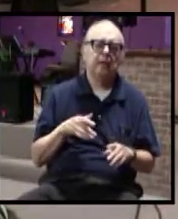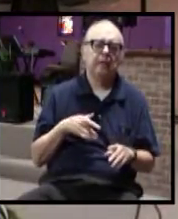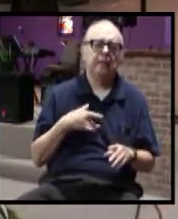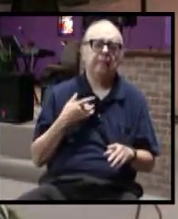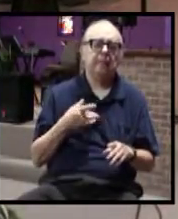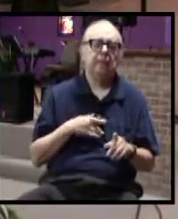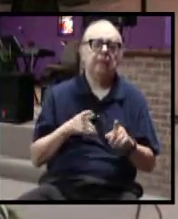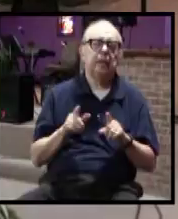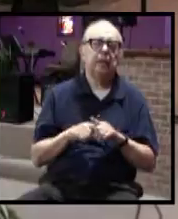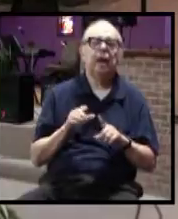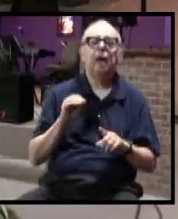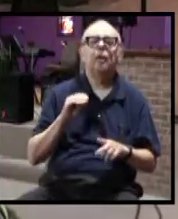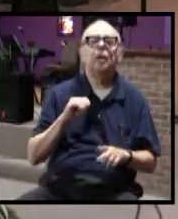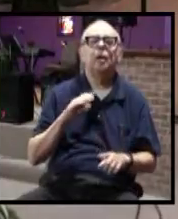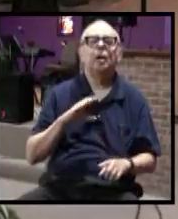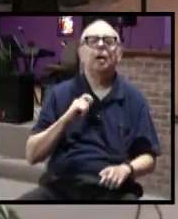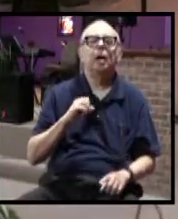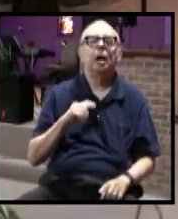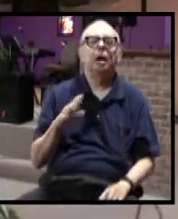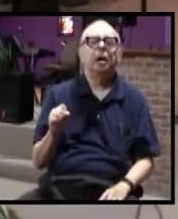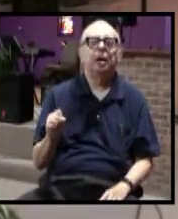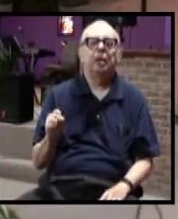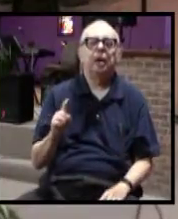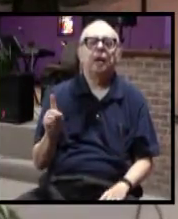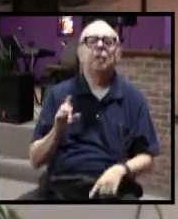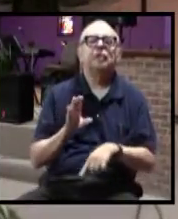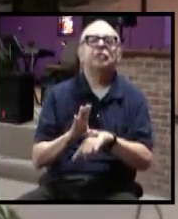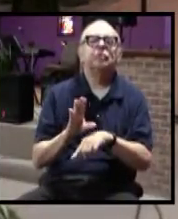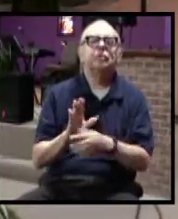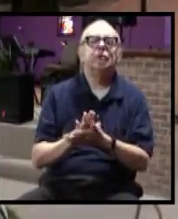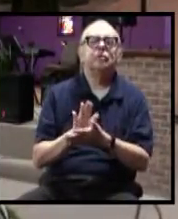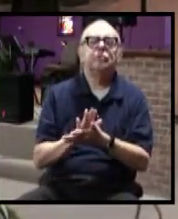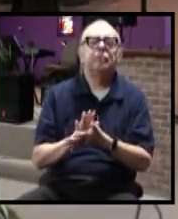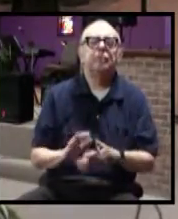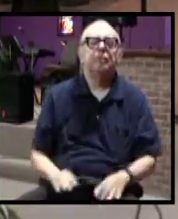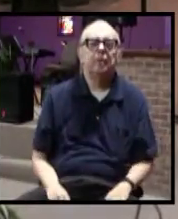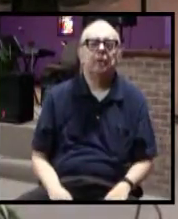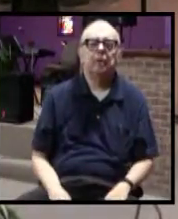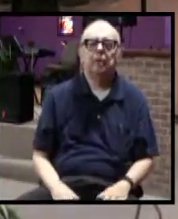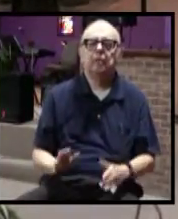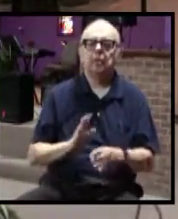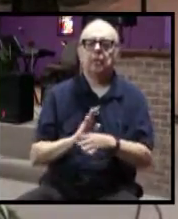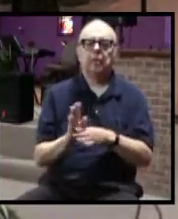felt like outcasts, where she was at.